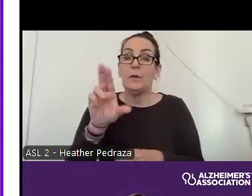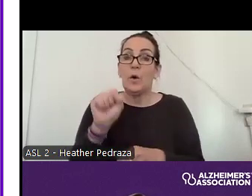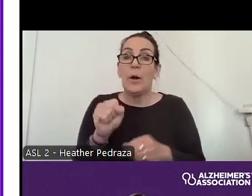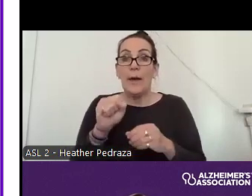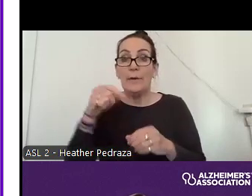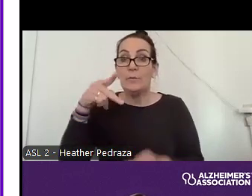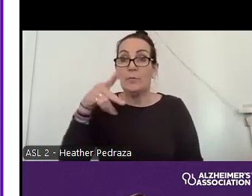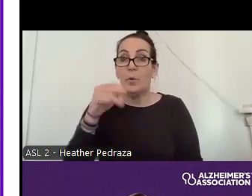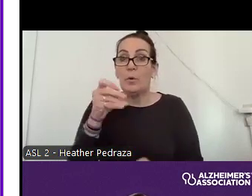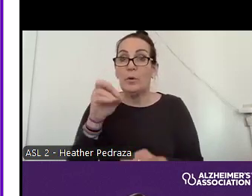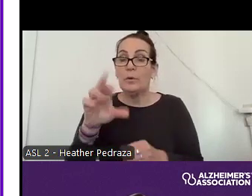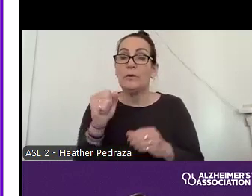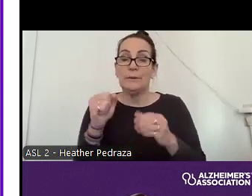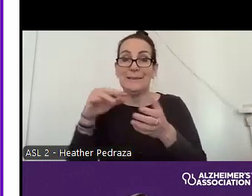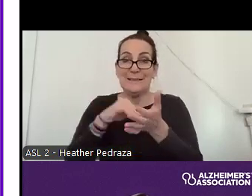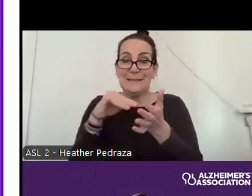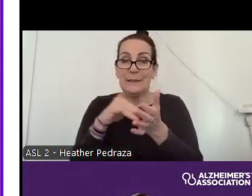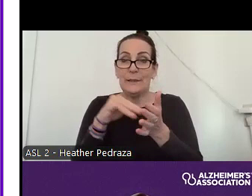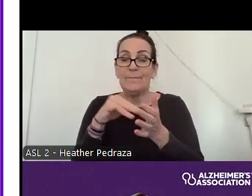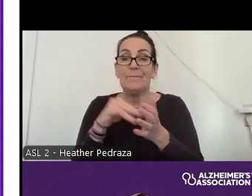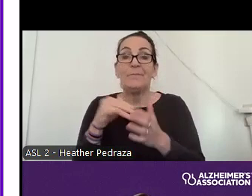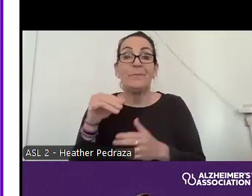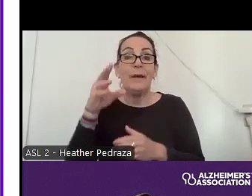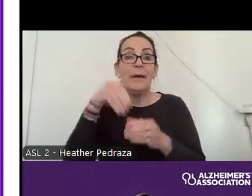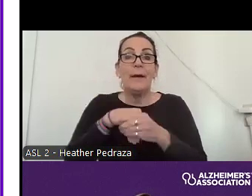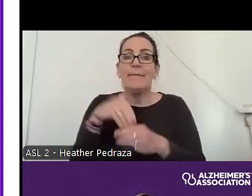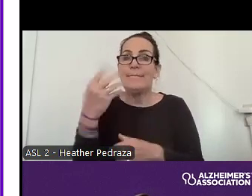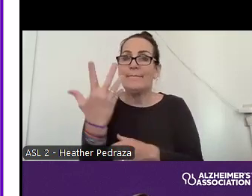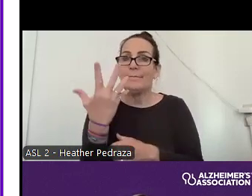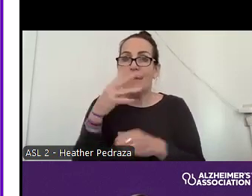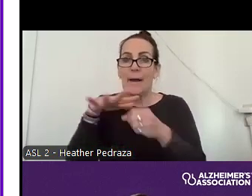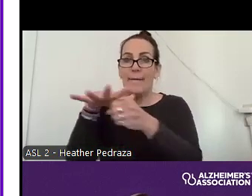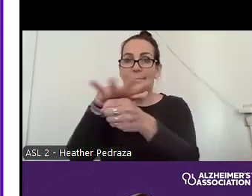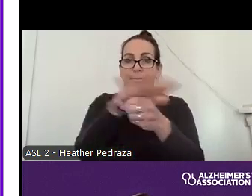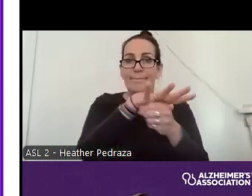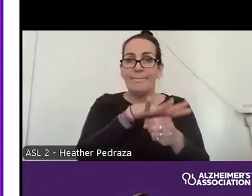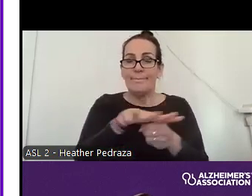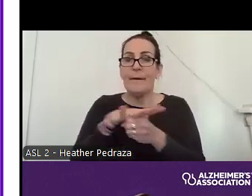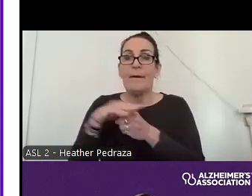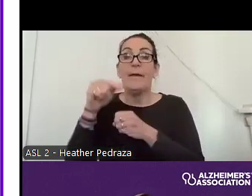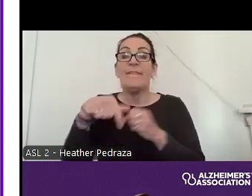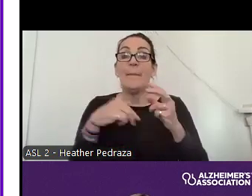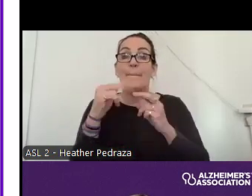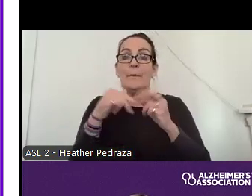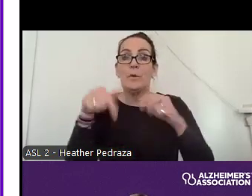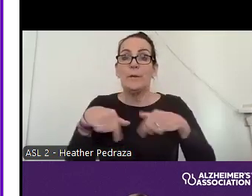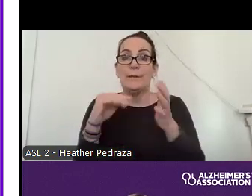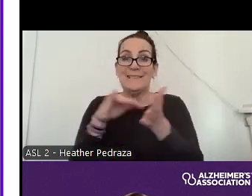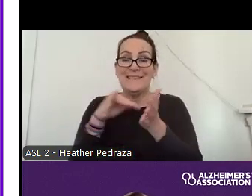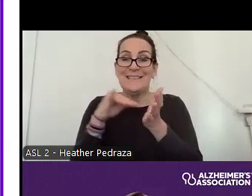said, this happened across 5 sites in the United States. This is building upon a study that was done